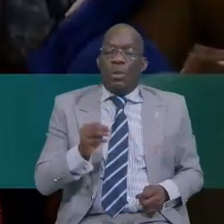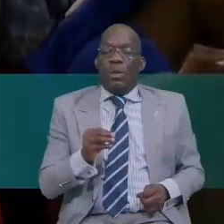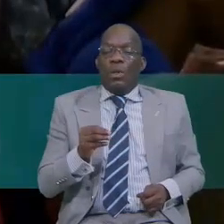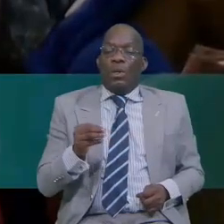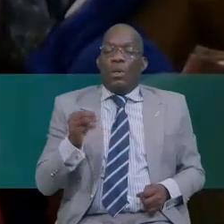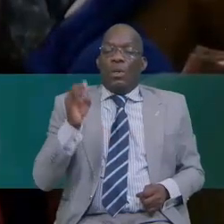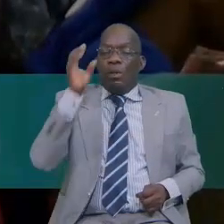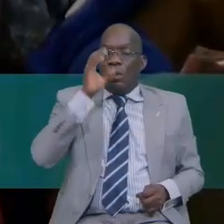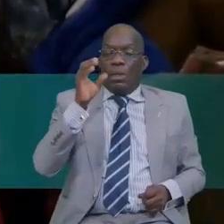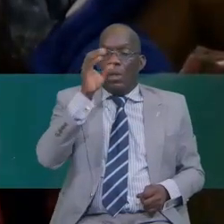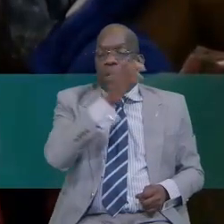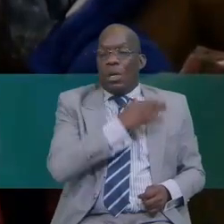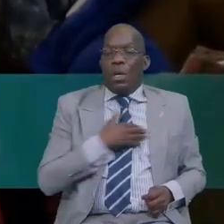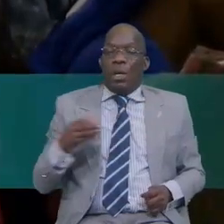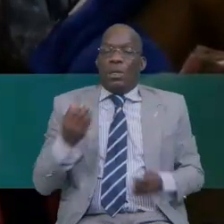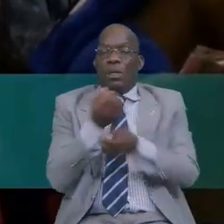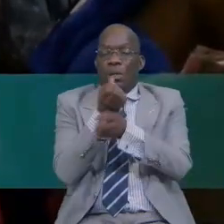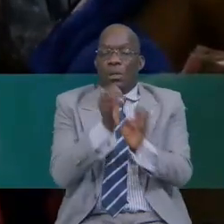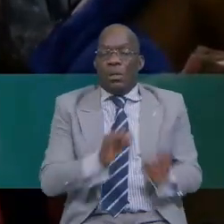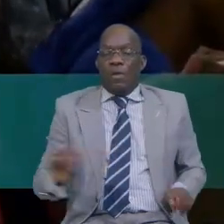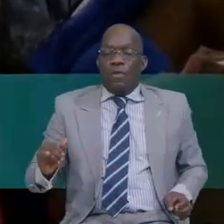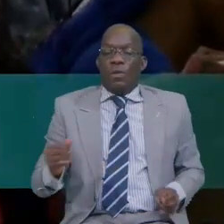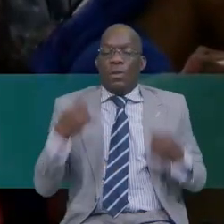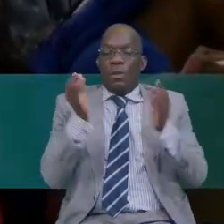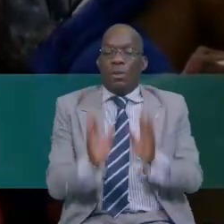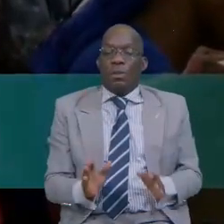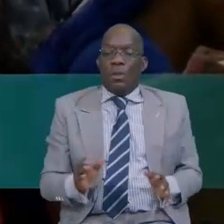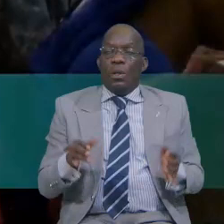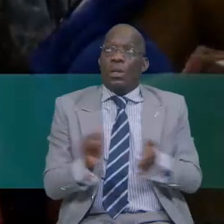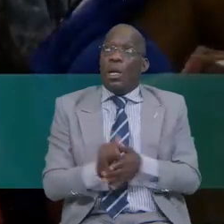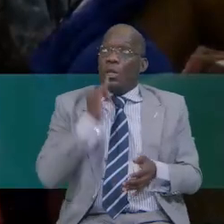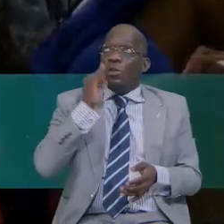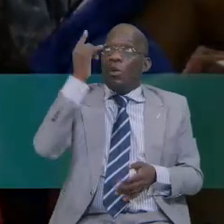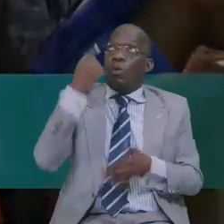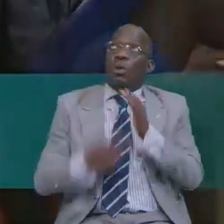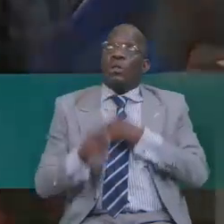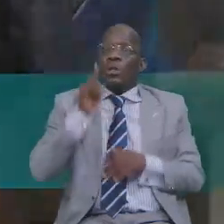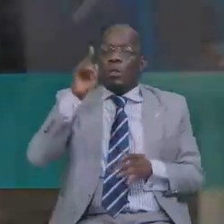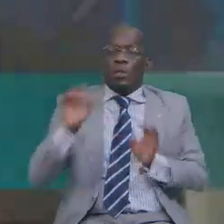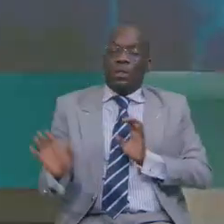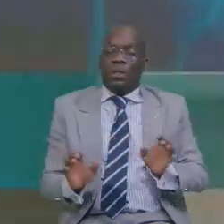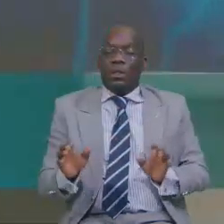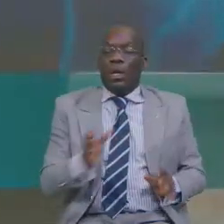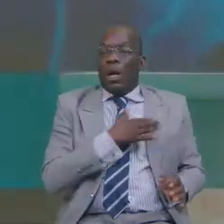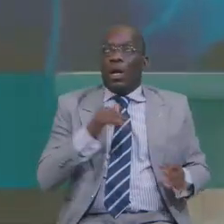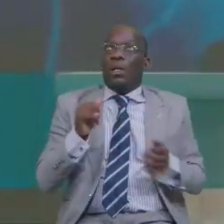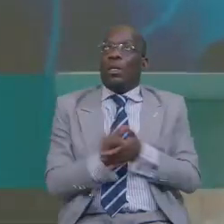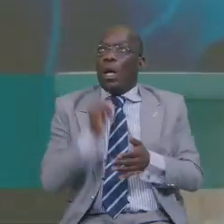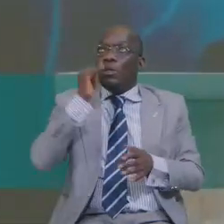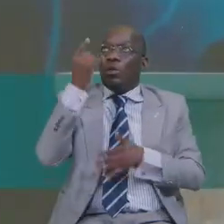saving sinners. That's what he did, and that's what he has called us to do. Number two,